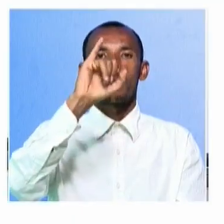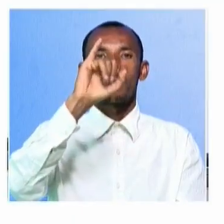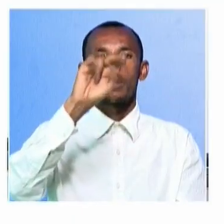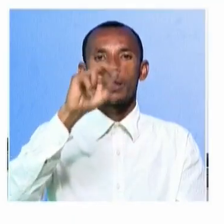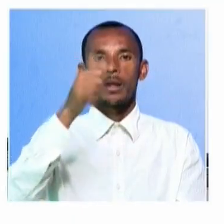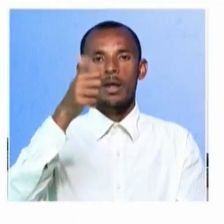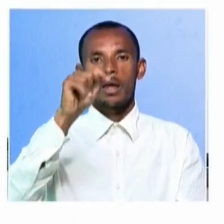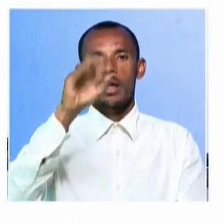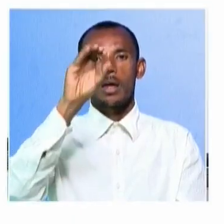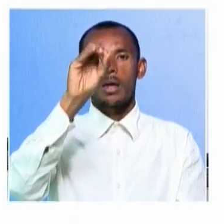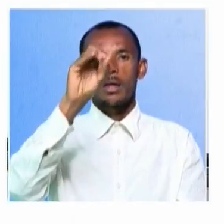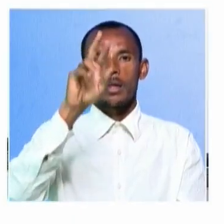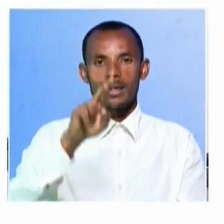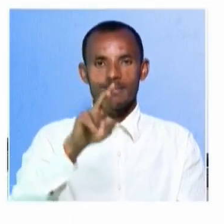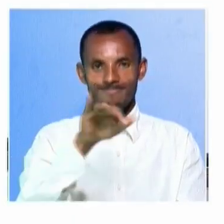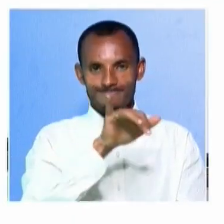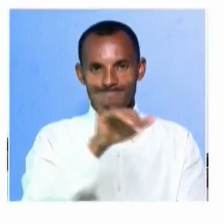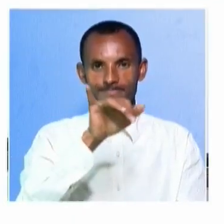Comparison of